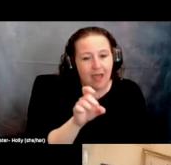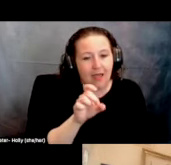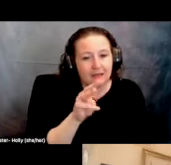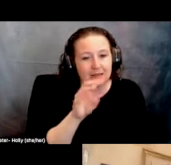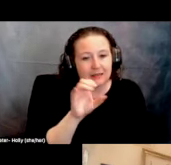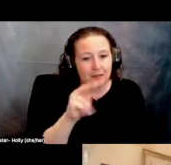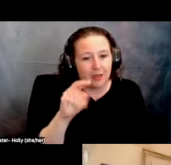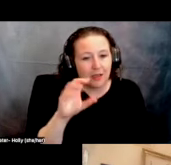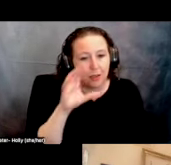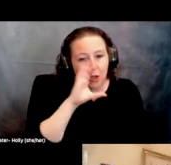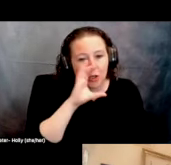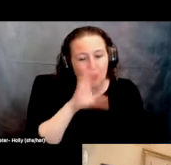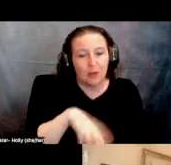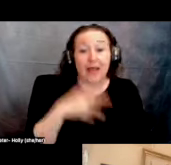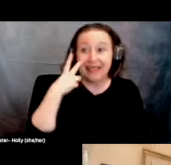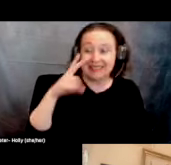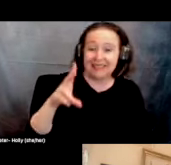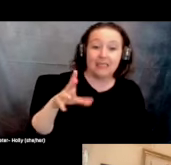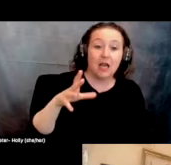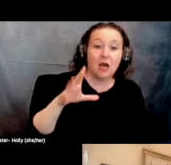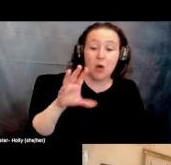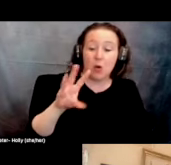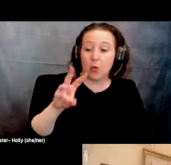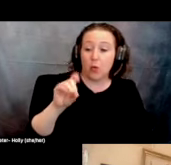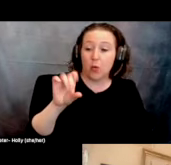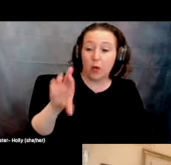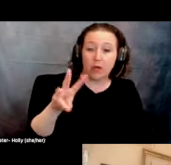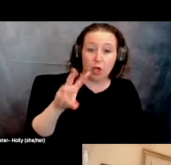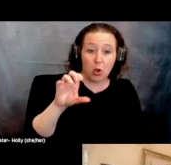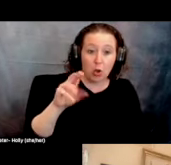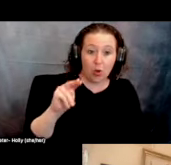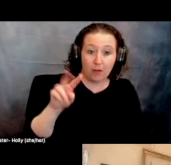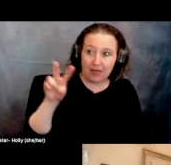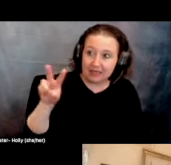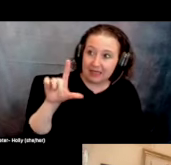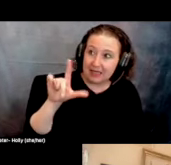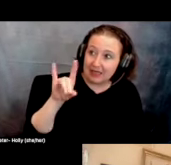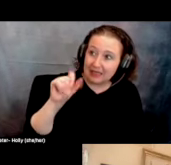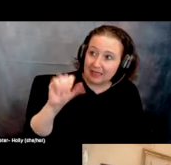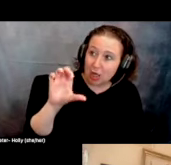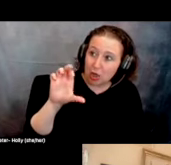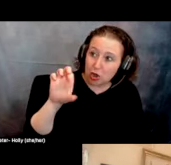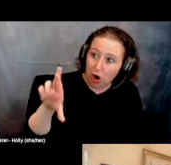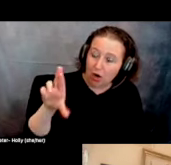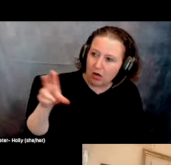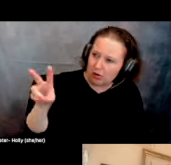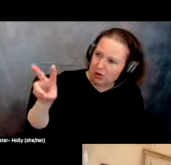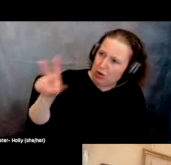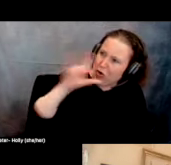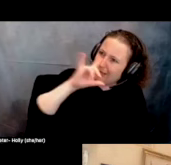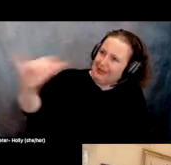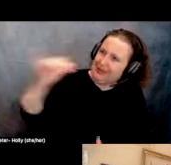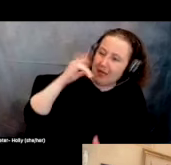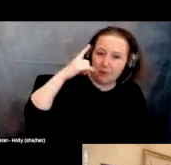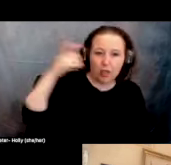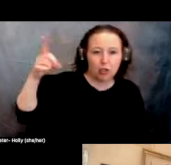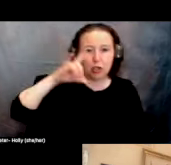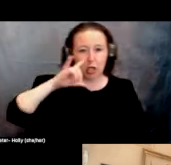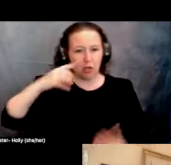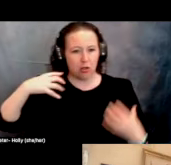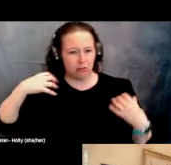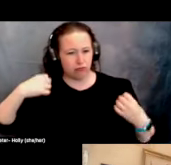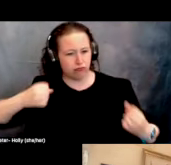saw Wonder Woman, Linda Carter of the 70s, I thought she was me because she was, you know, she exhibited masculine and feminine qualities,